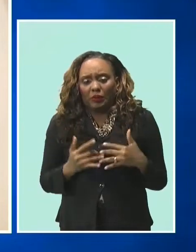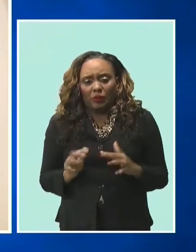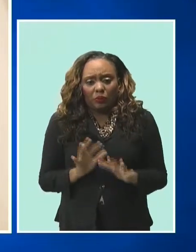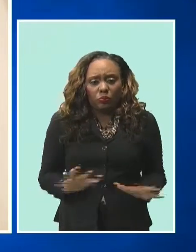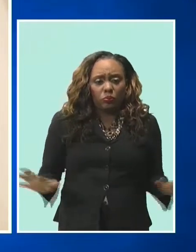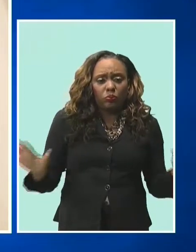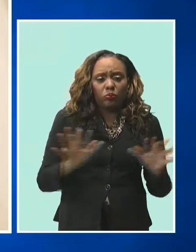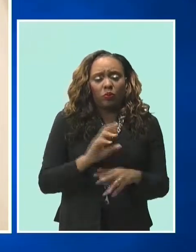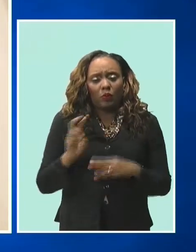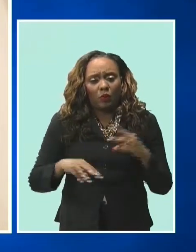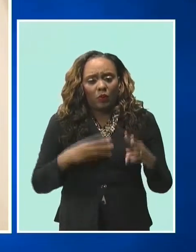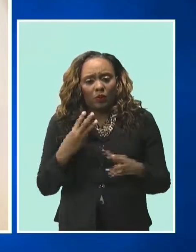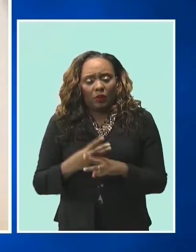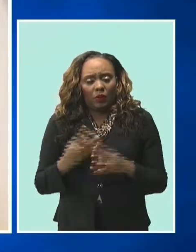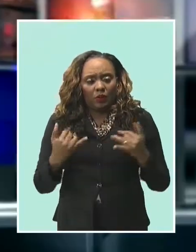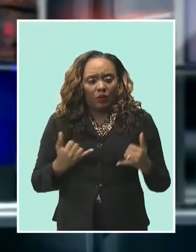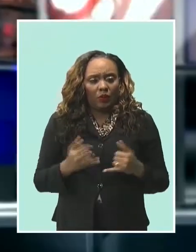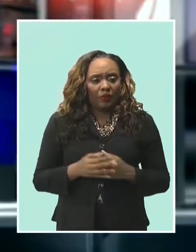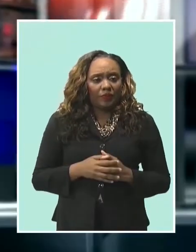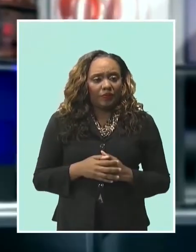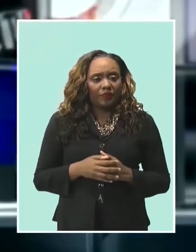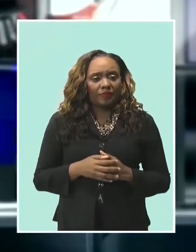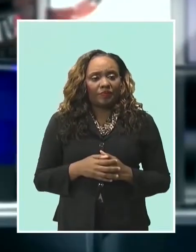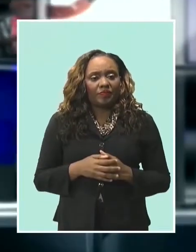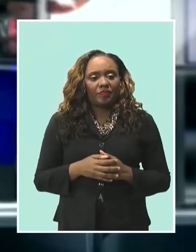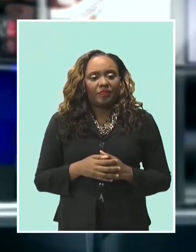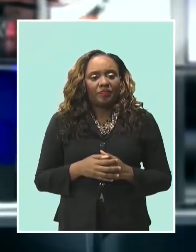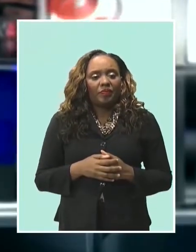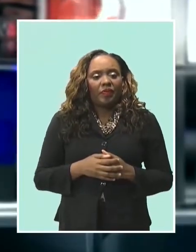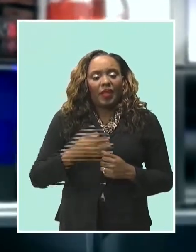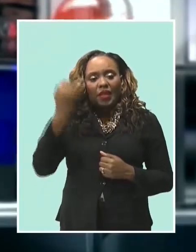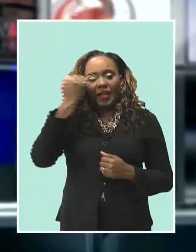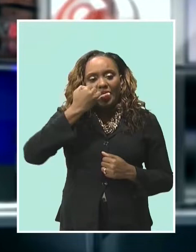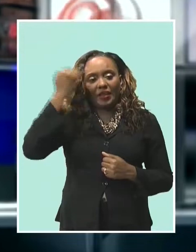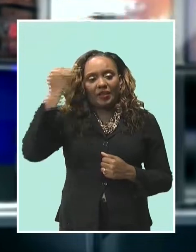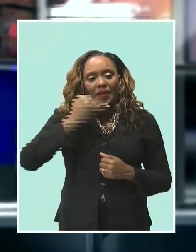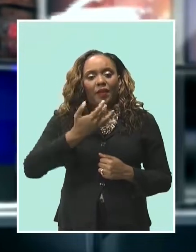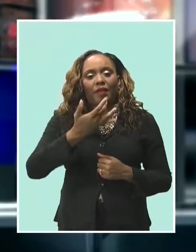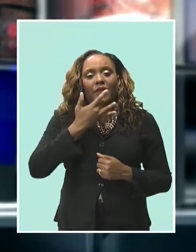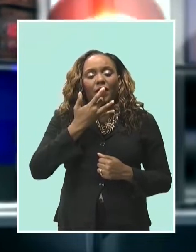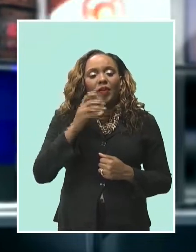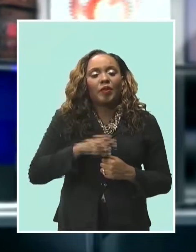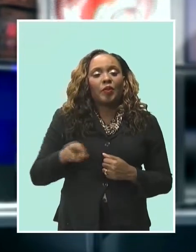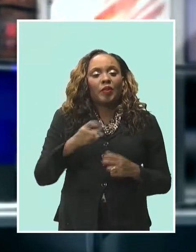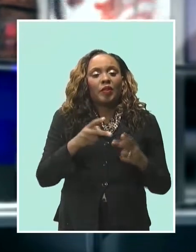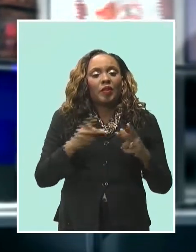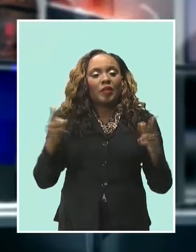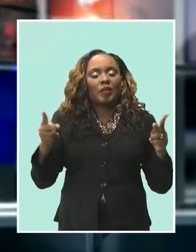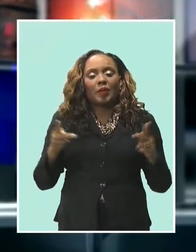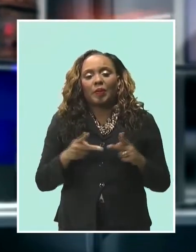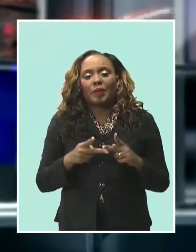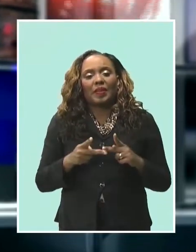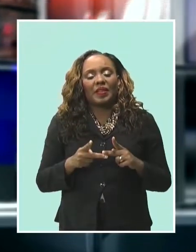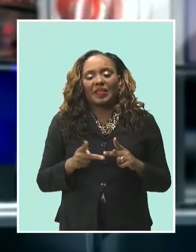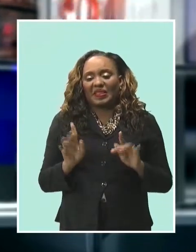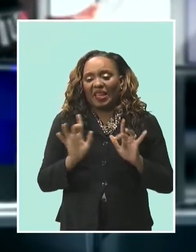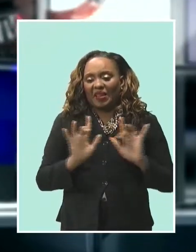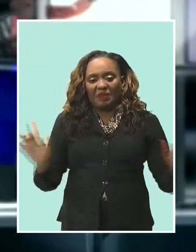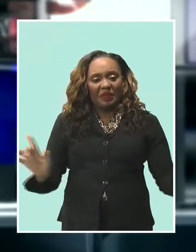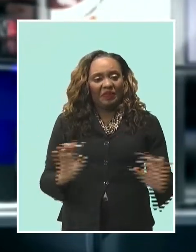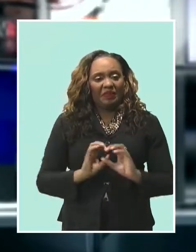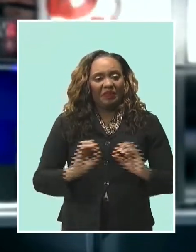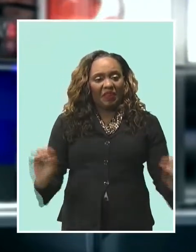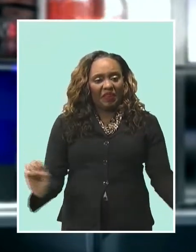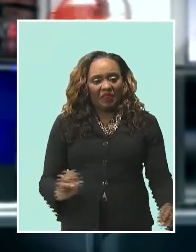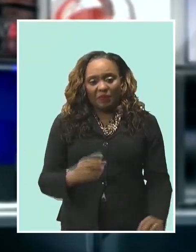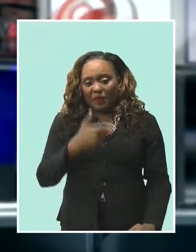over the world are feeling at the moment. And Italy's favorite tourist spots were all but deserted, along with its streets, due to